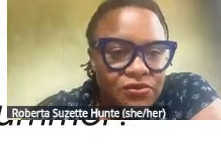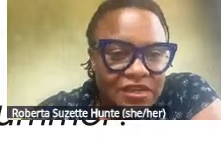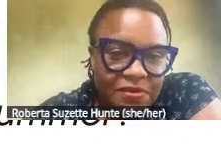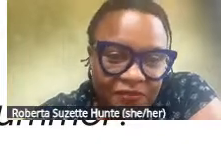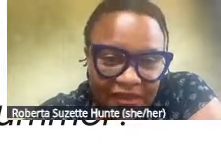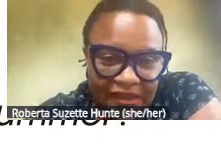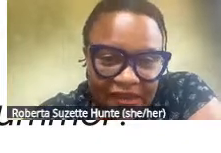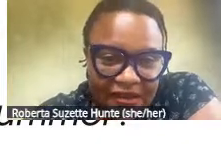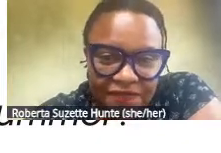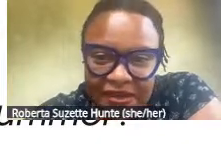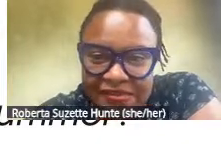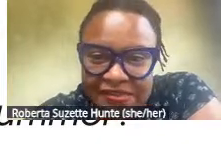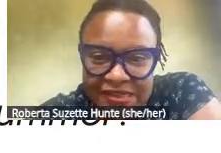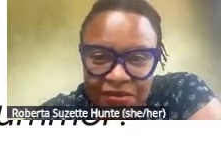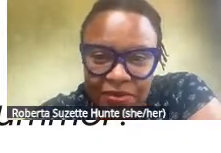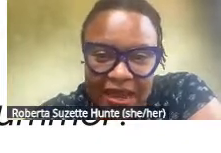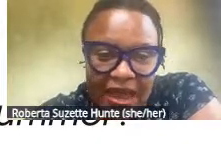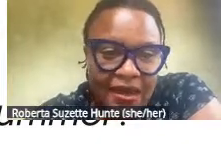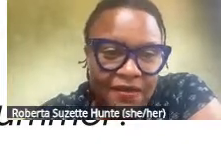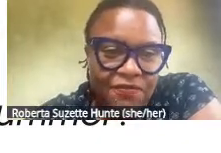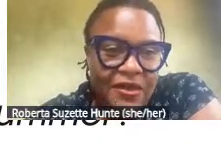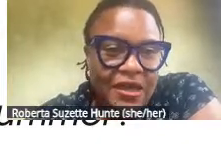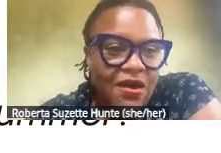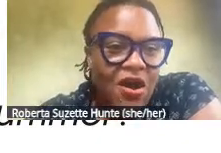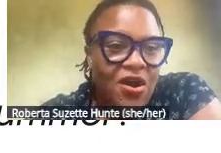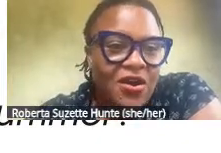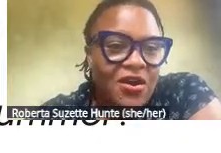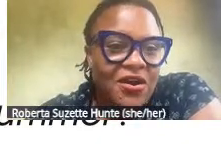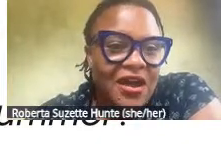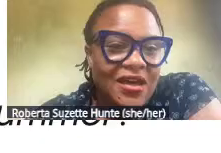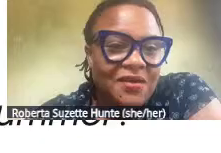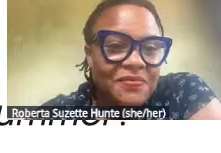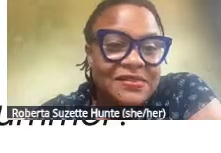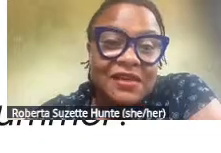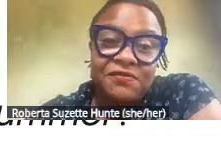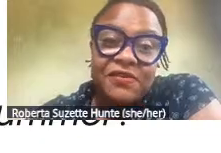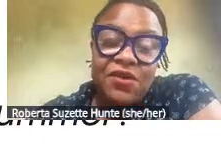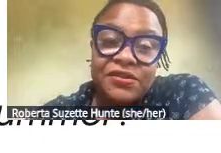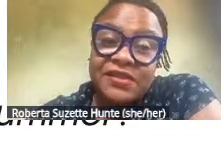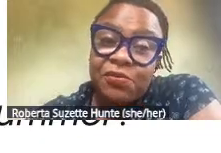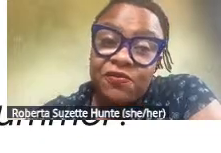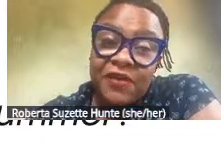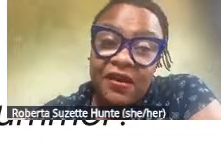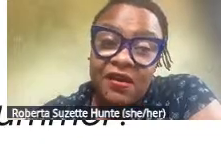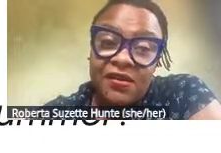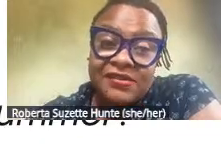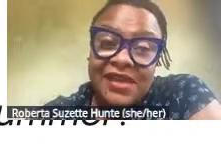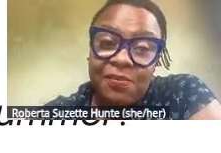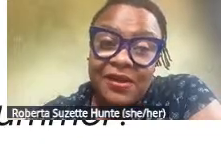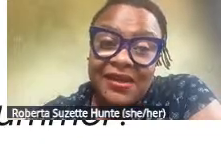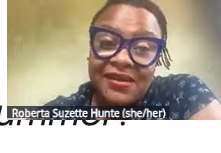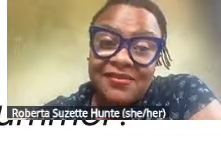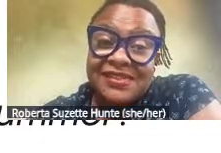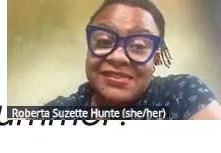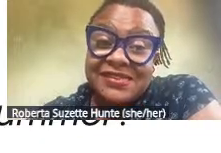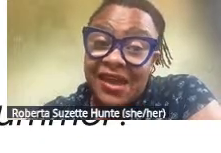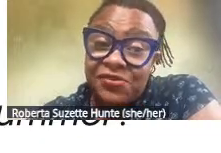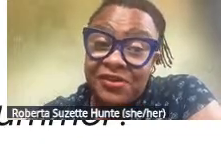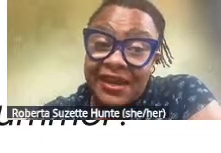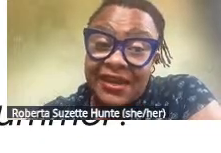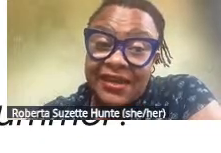So some of the events that we have are the Sunflower Summer Fair is happening